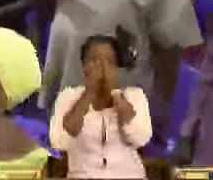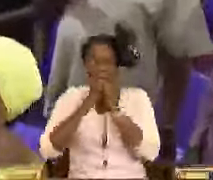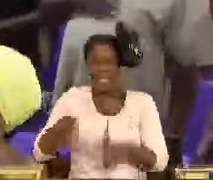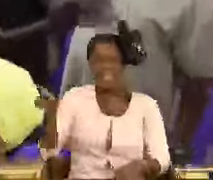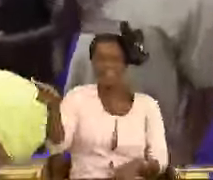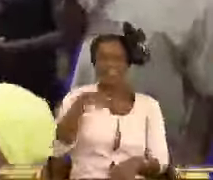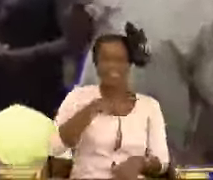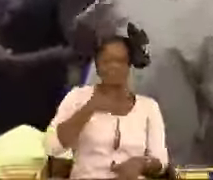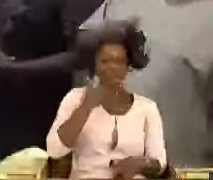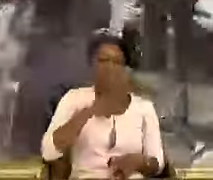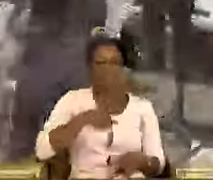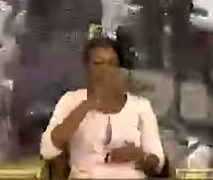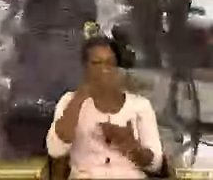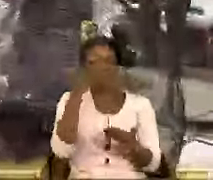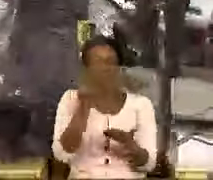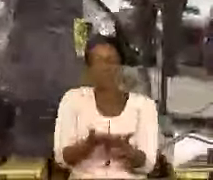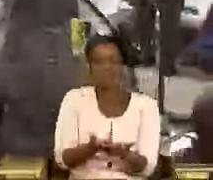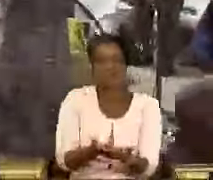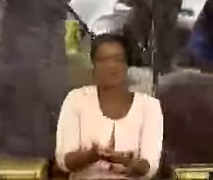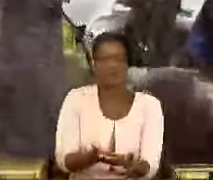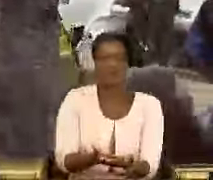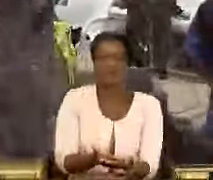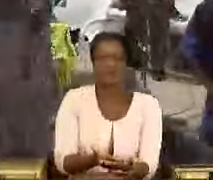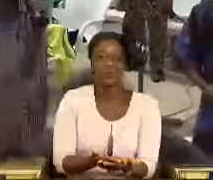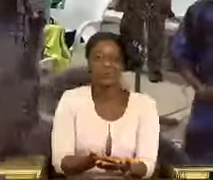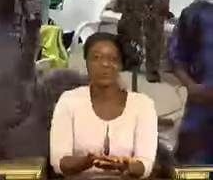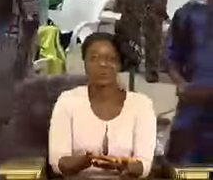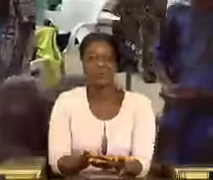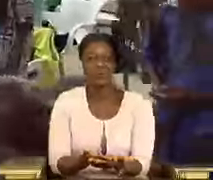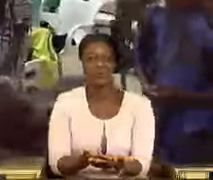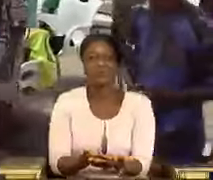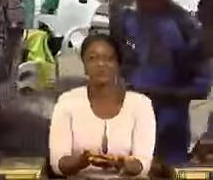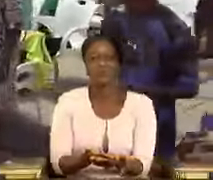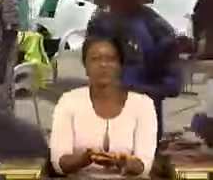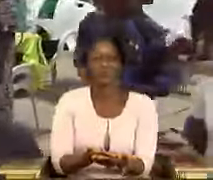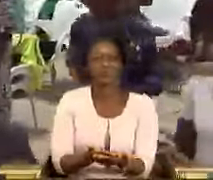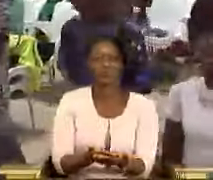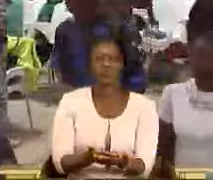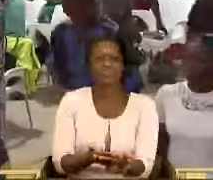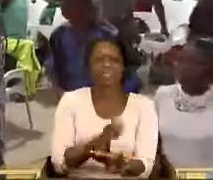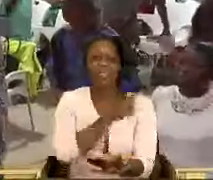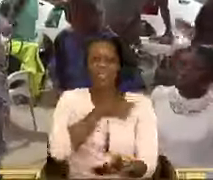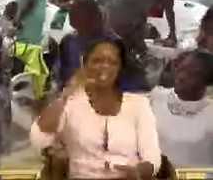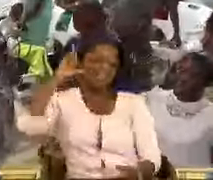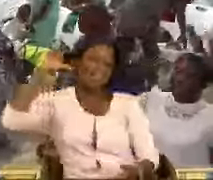bless me with a loud